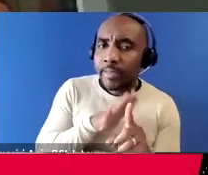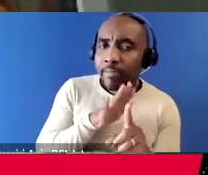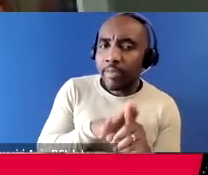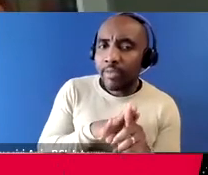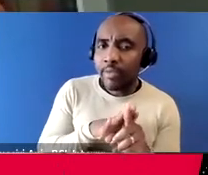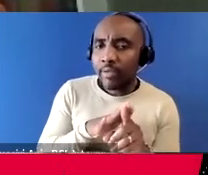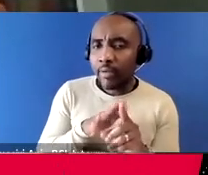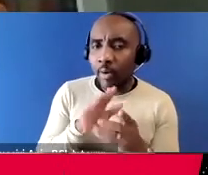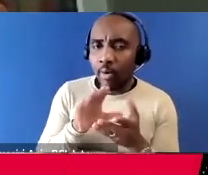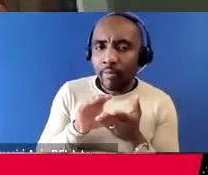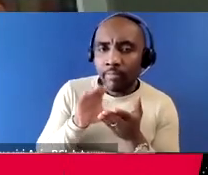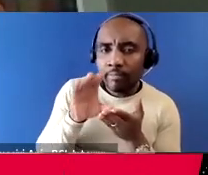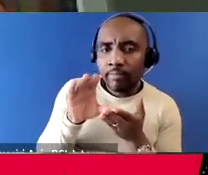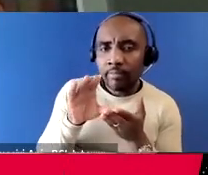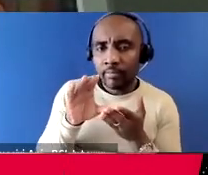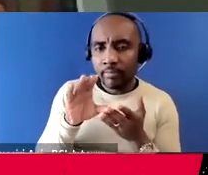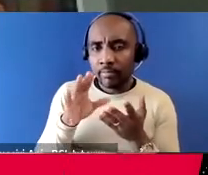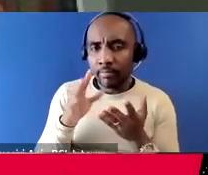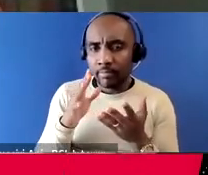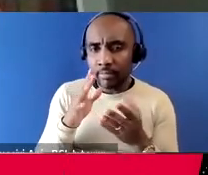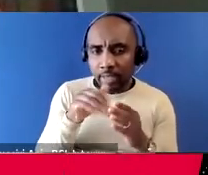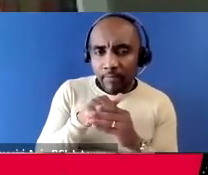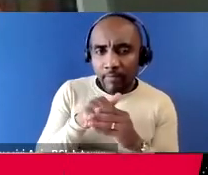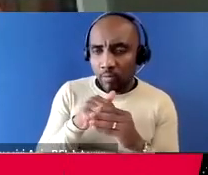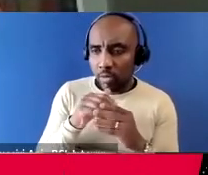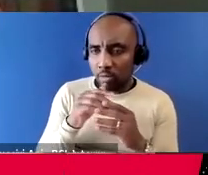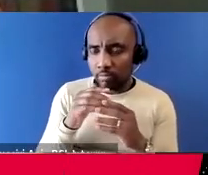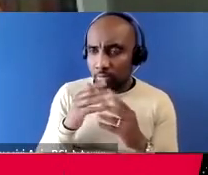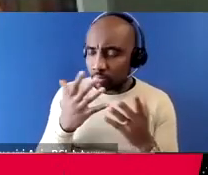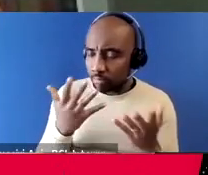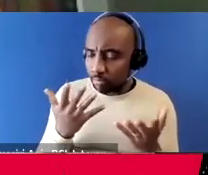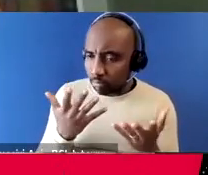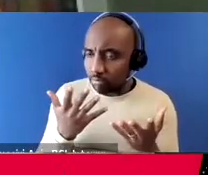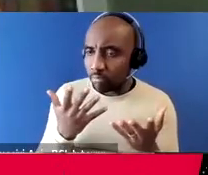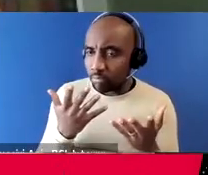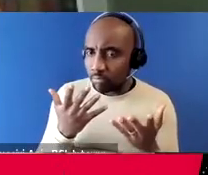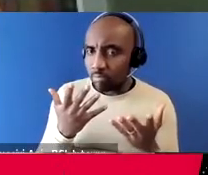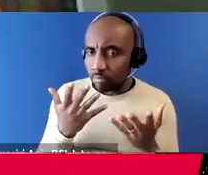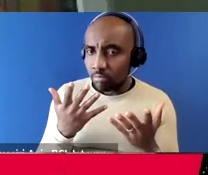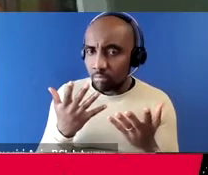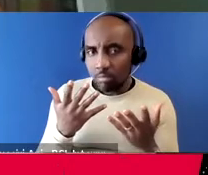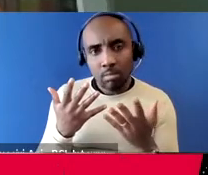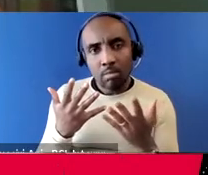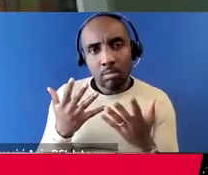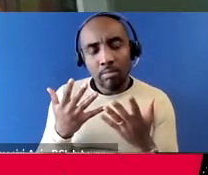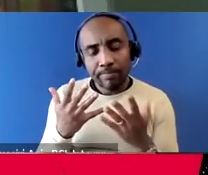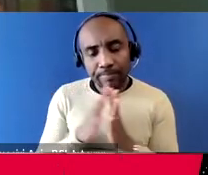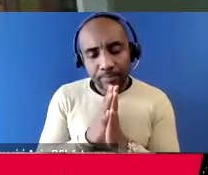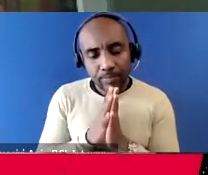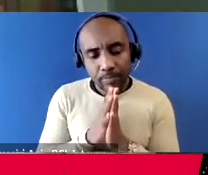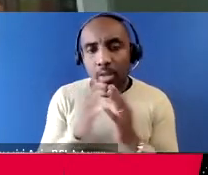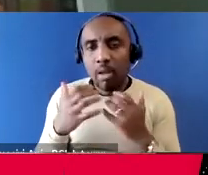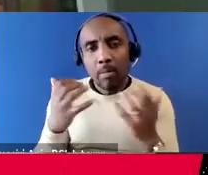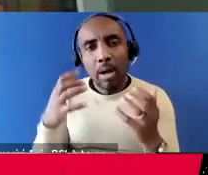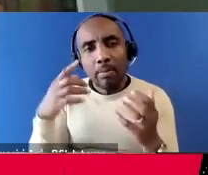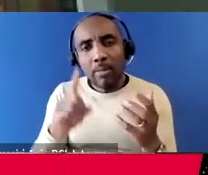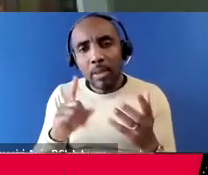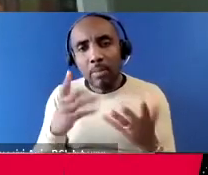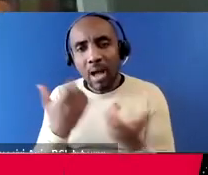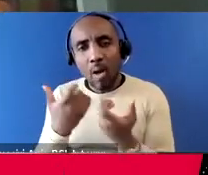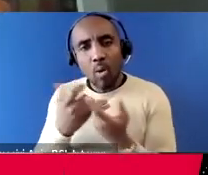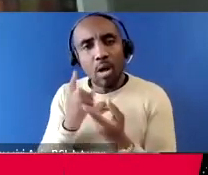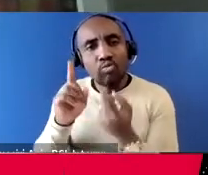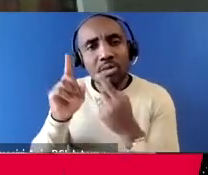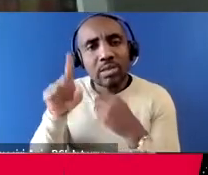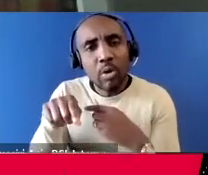a huge dominance in public responses to humanitarian